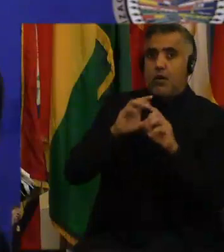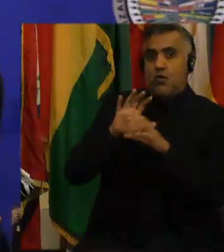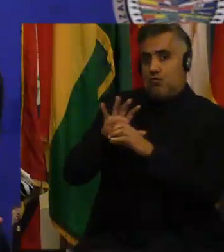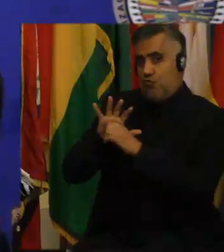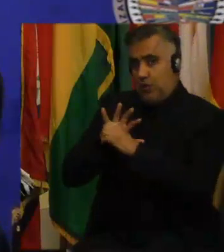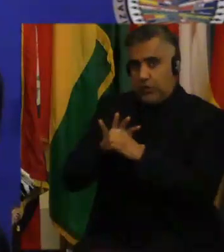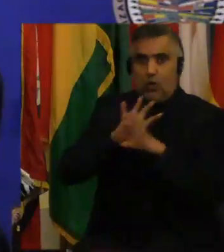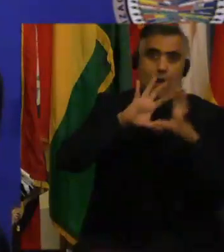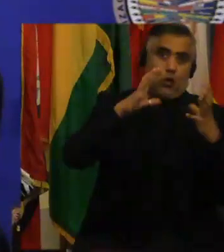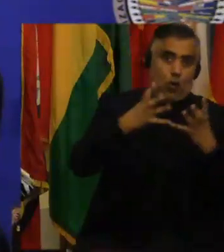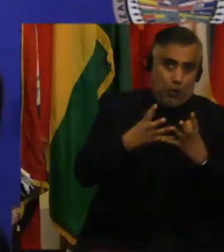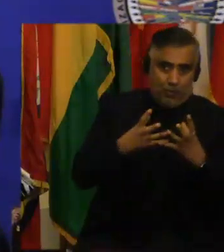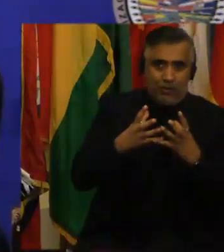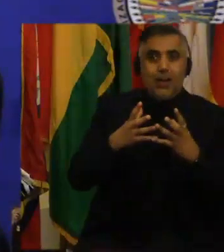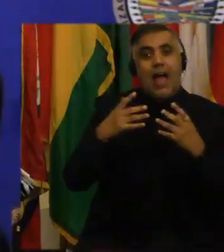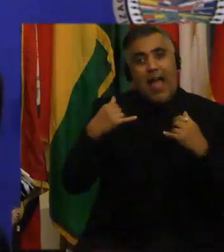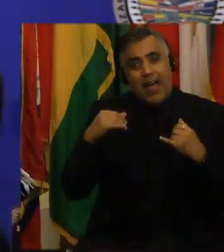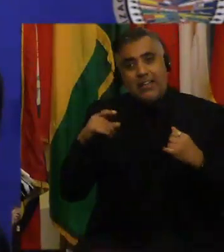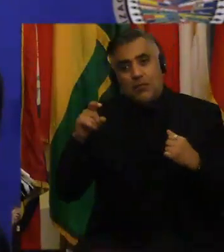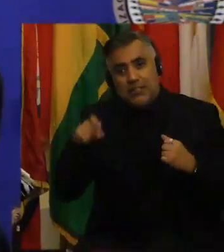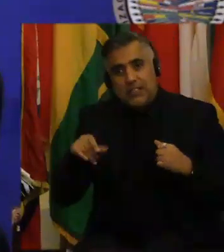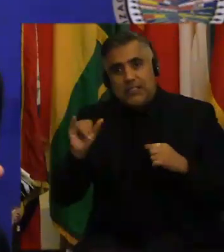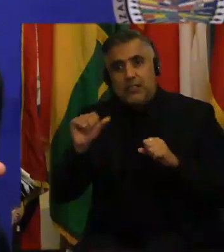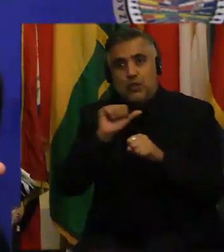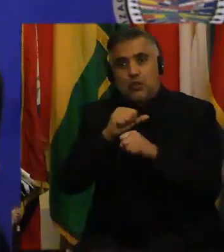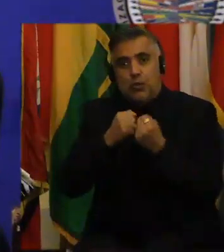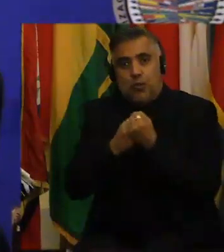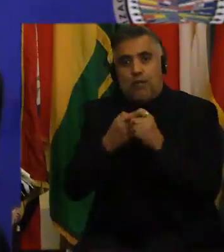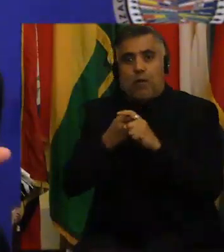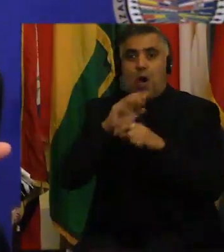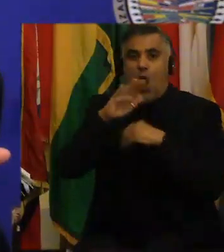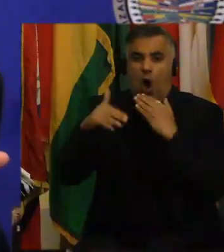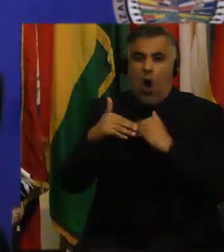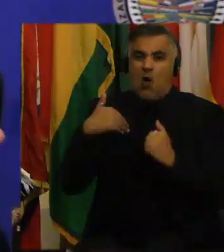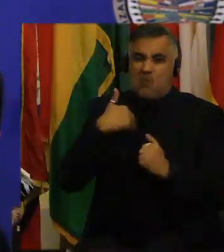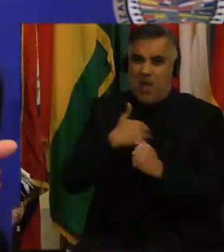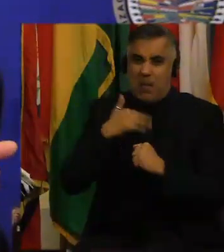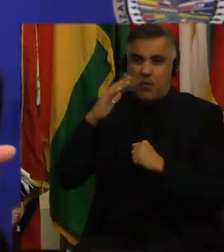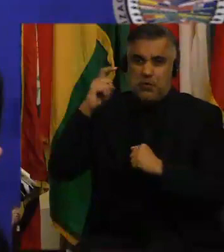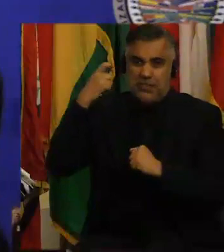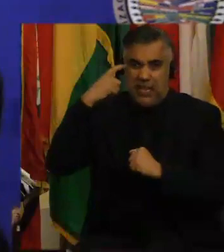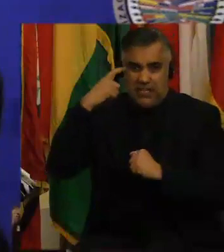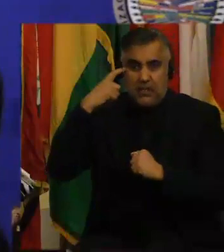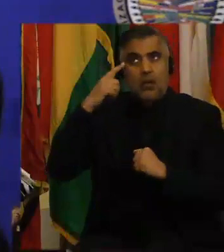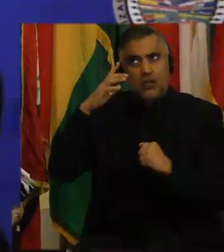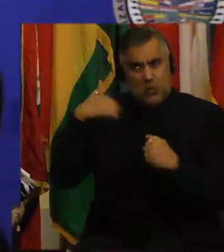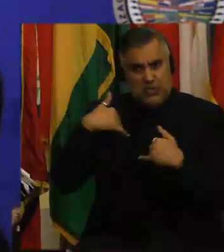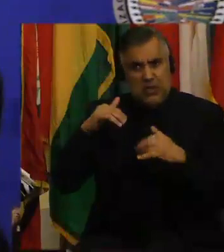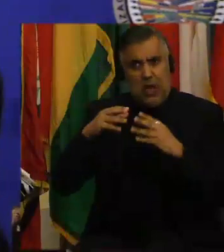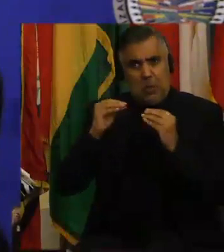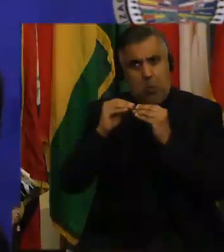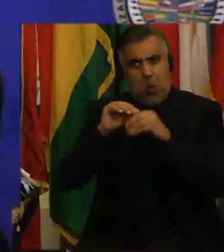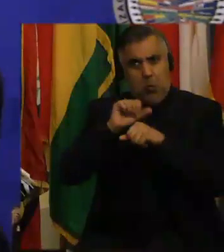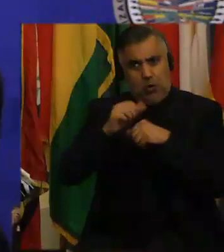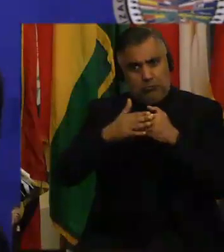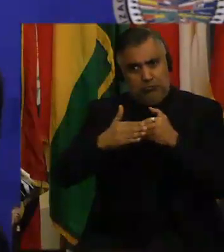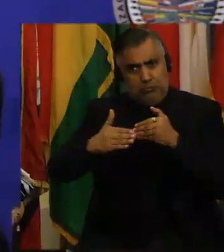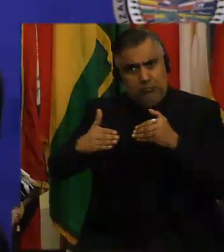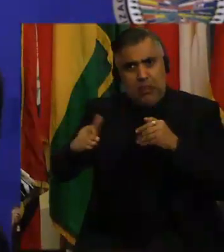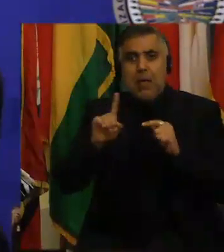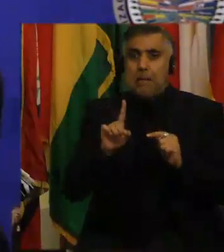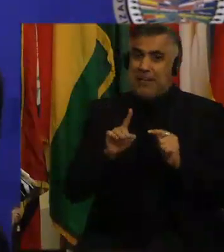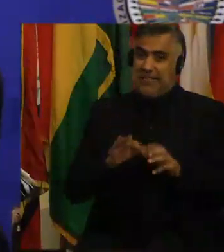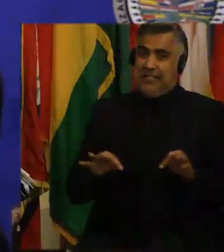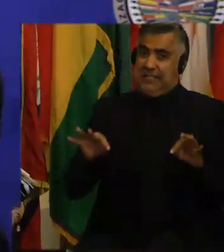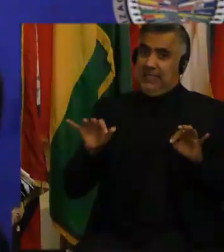global organizations, and to have support from all member states. So it is a long way to go, but this is very important first